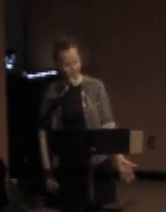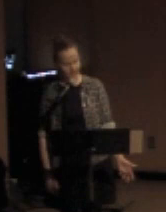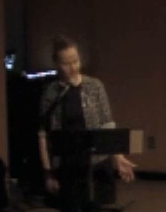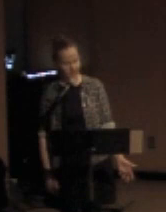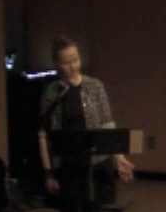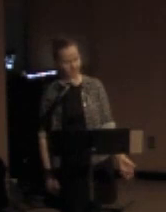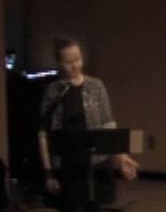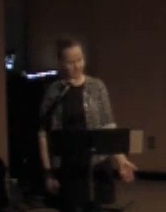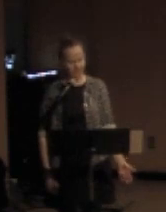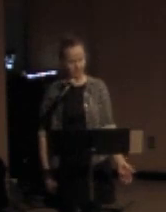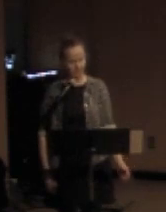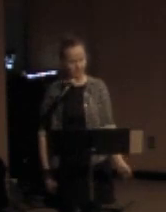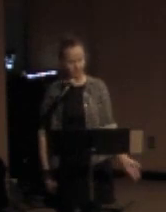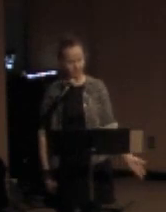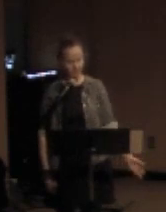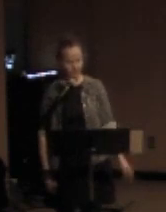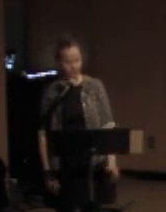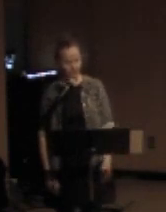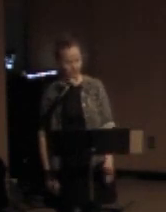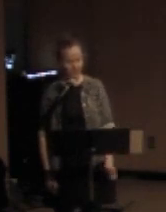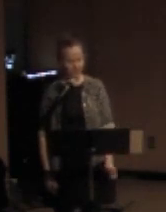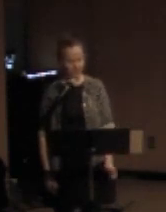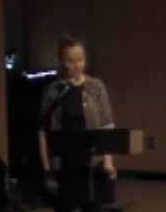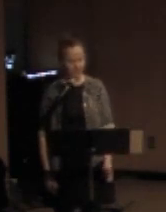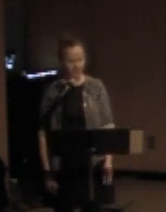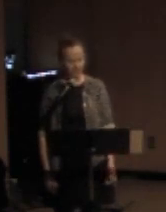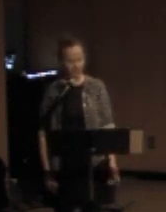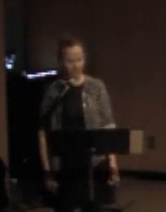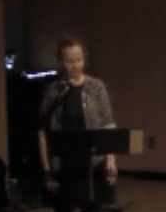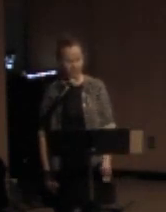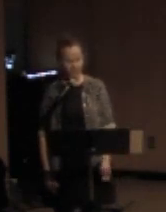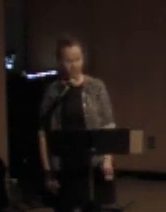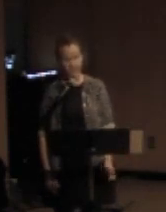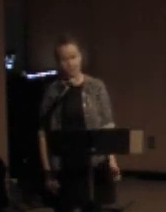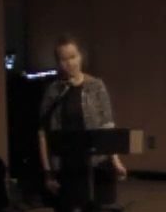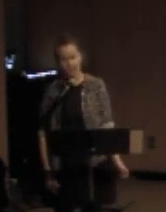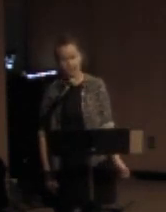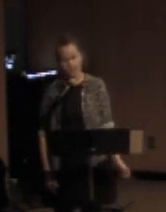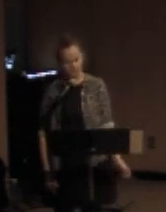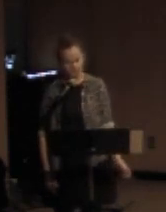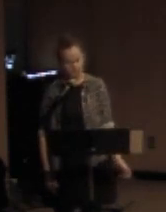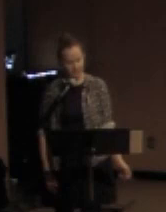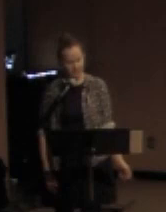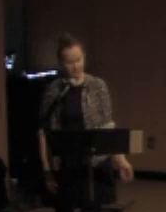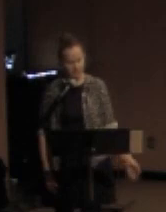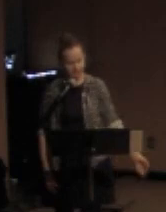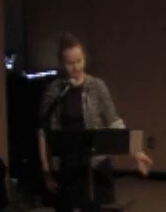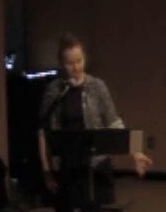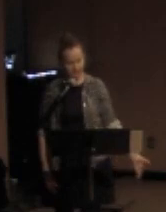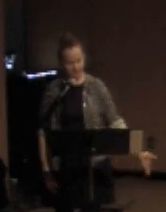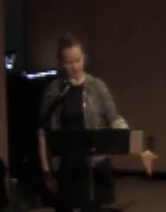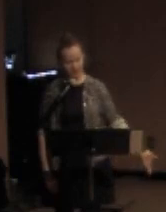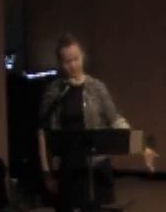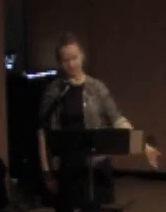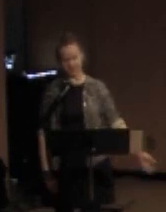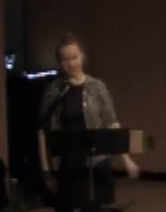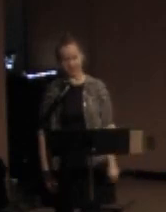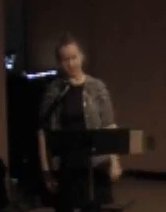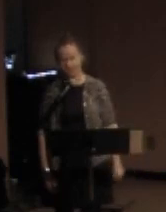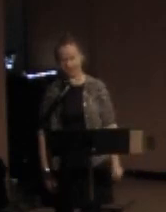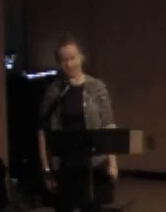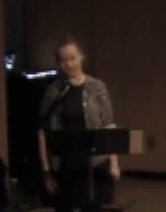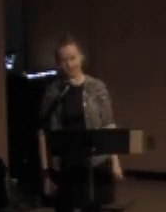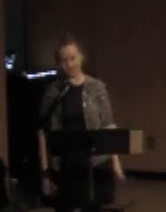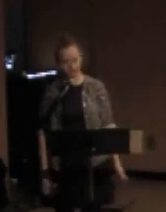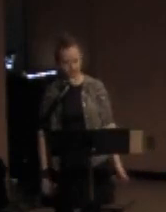to my place sit there laughing and talking having a great time but since you and I moved in together it just doesn't